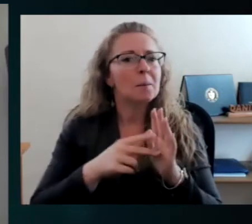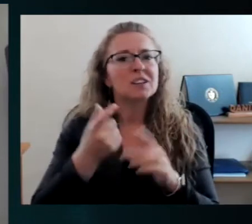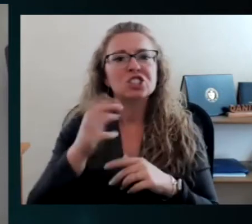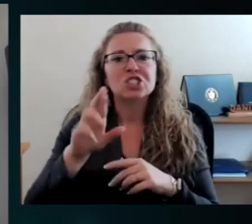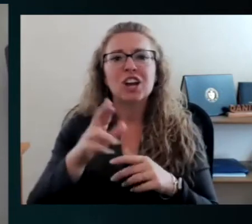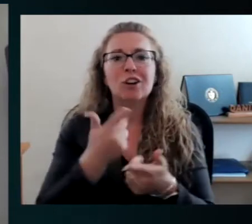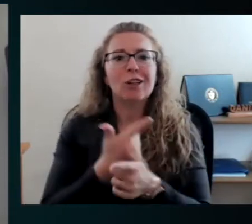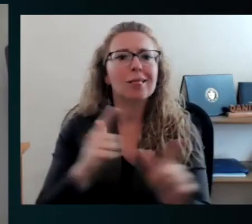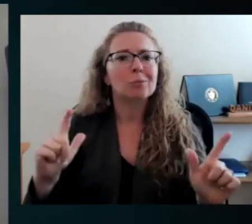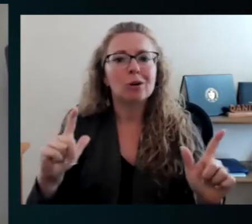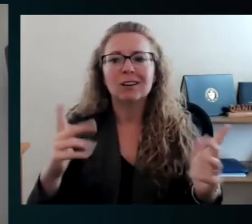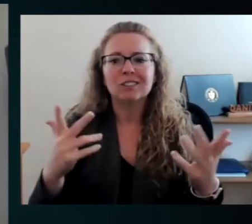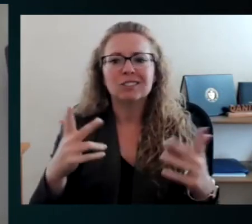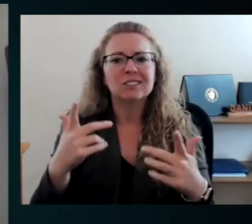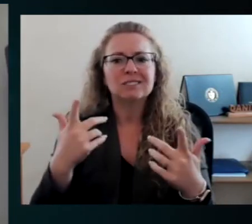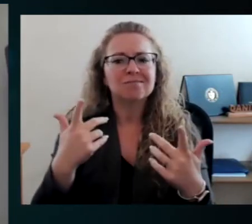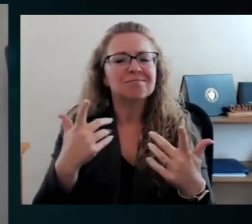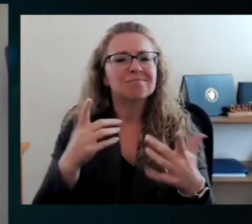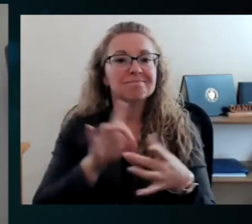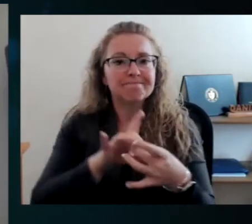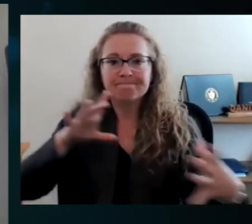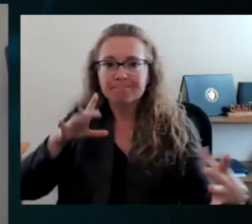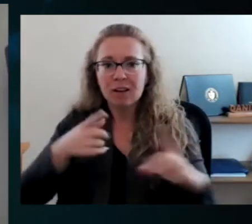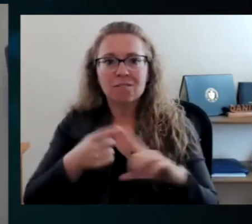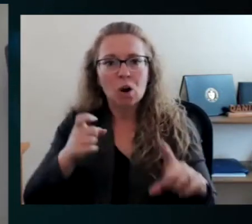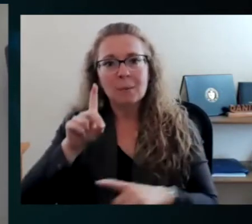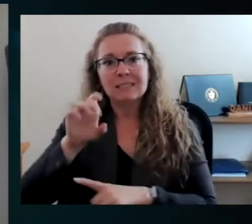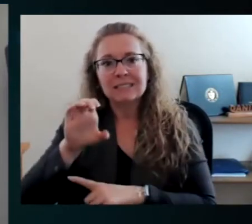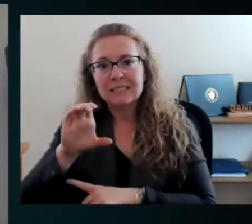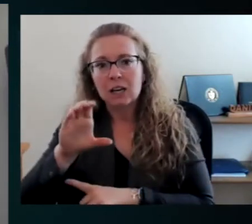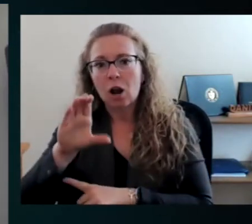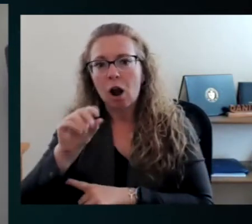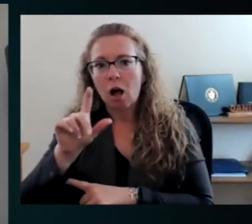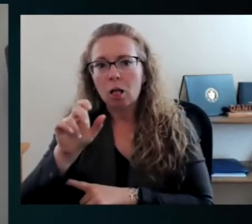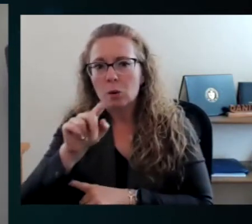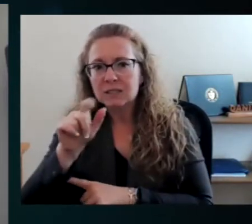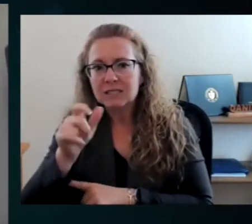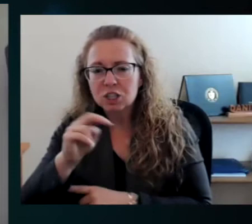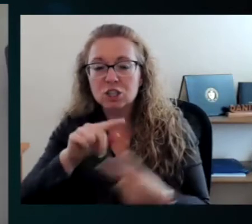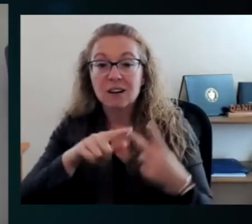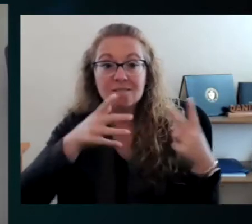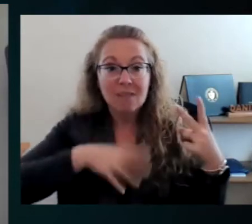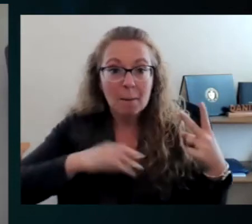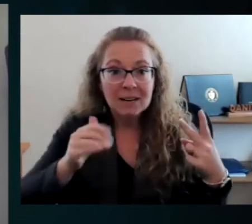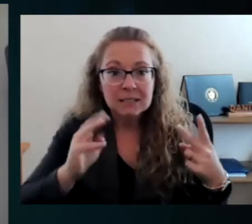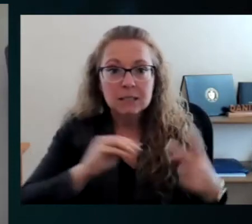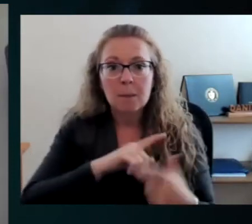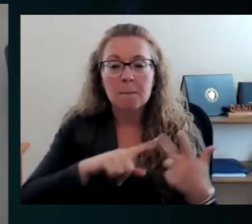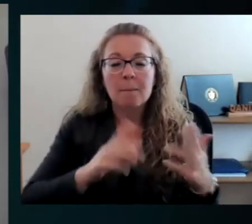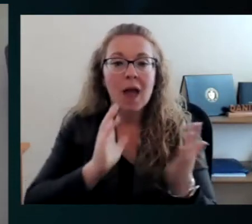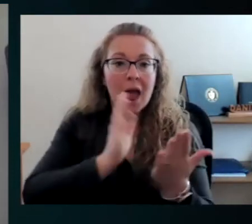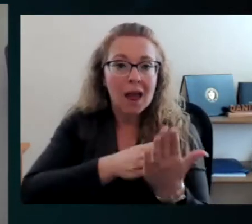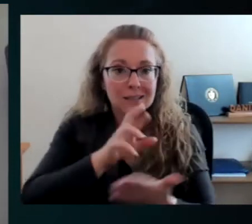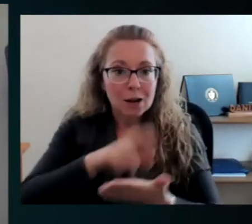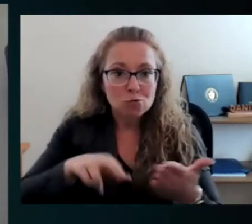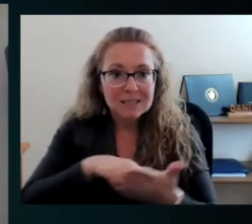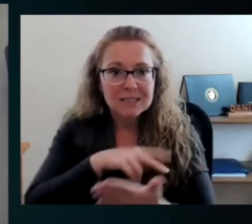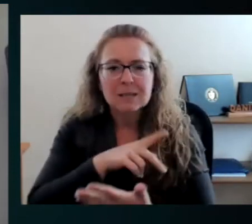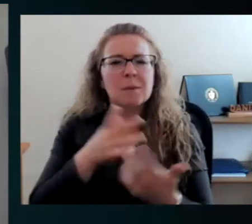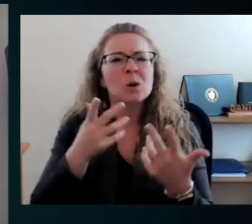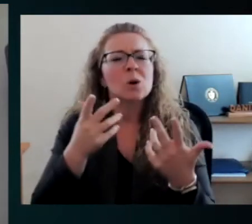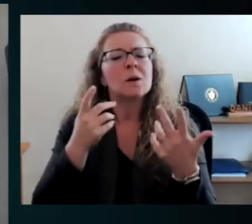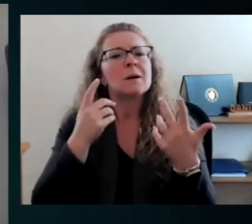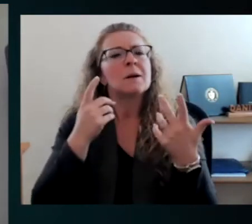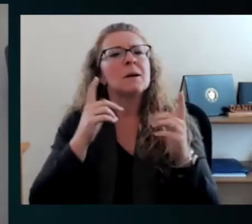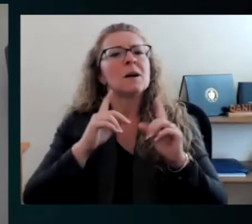from decolonization, from feminism, anti-racism, and as we've seen in each of our roundtables so far,